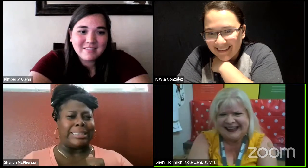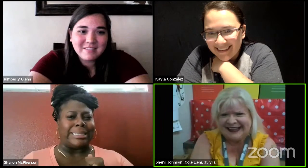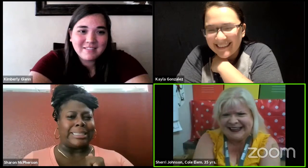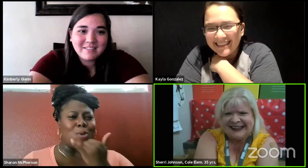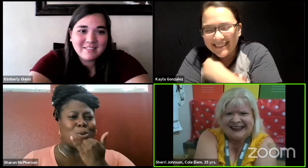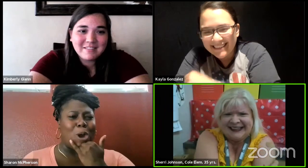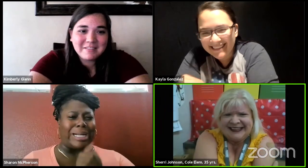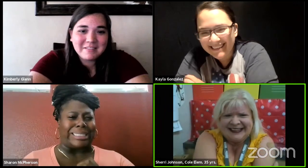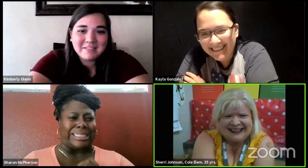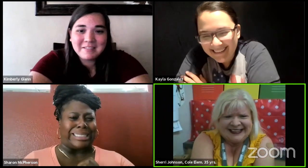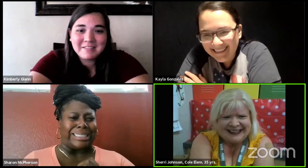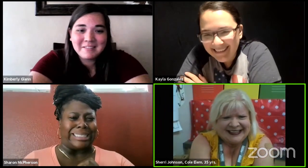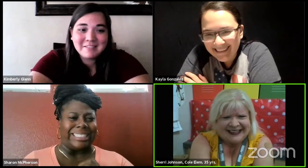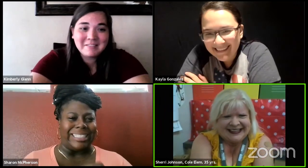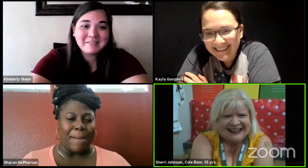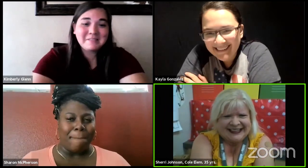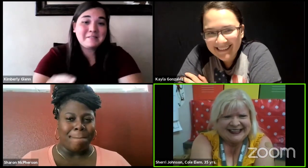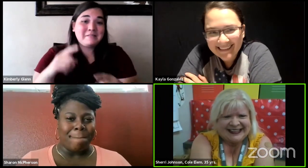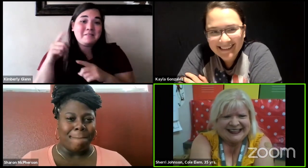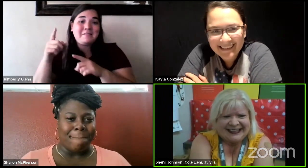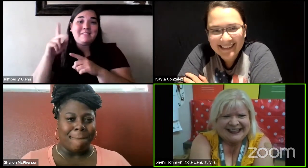wrong.